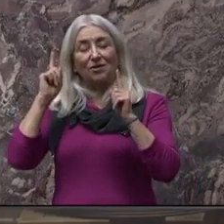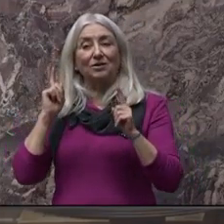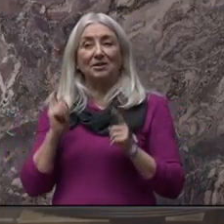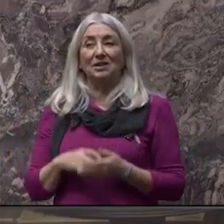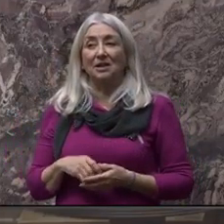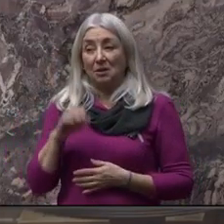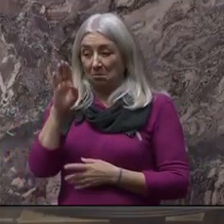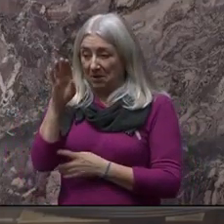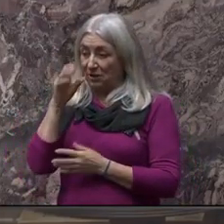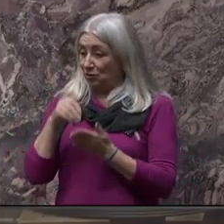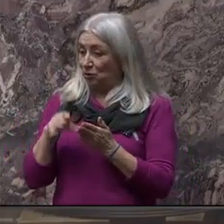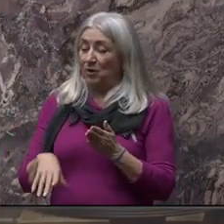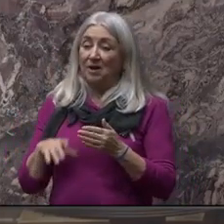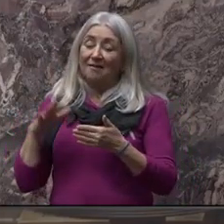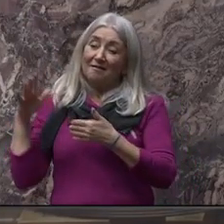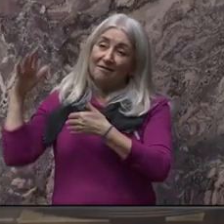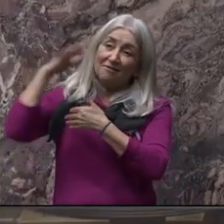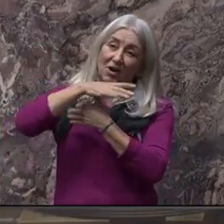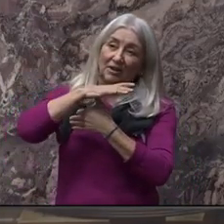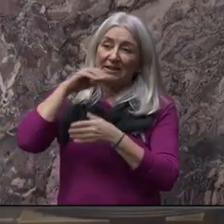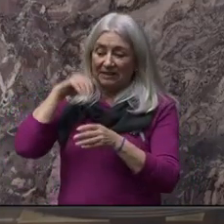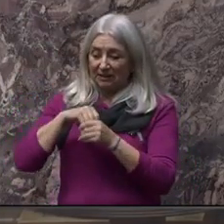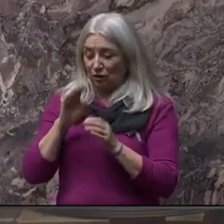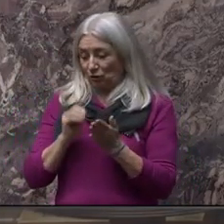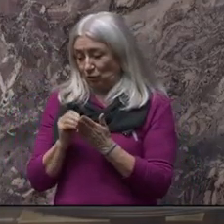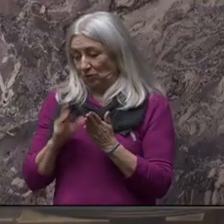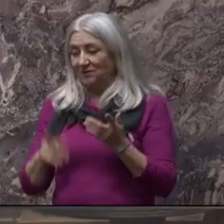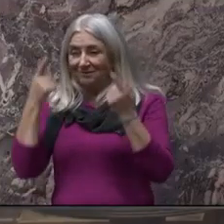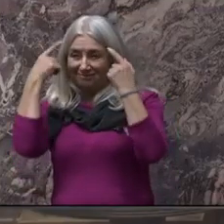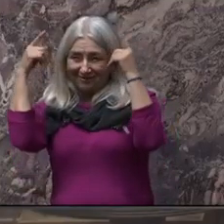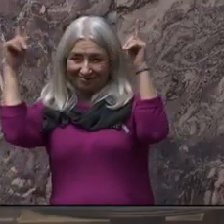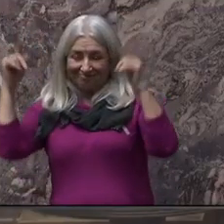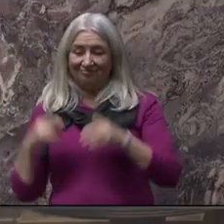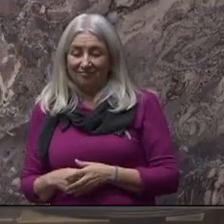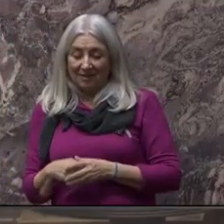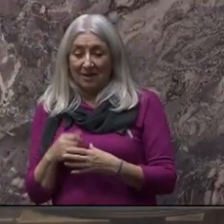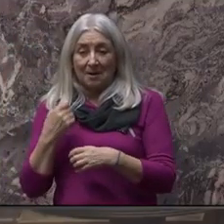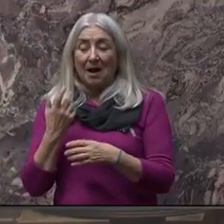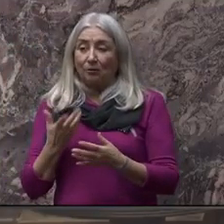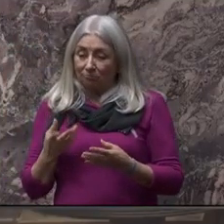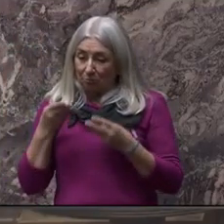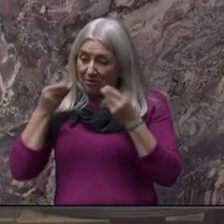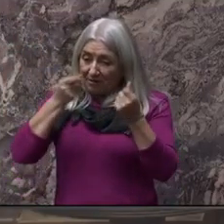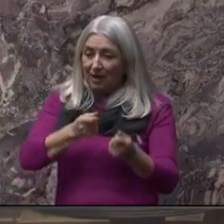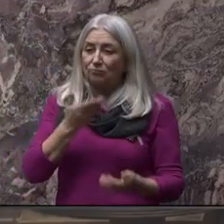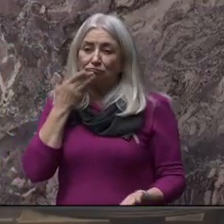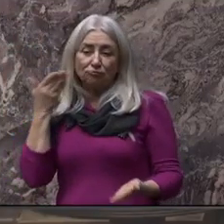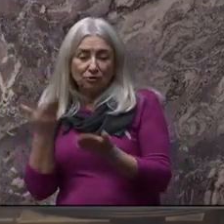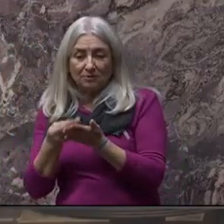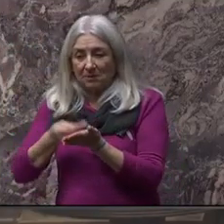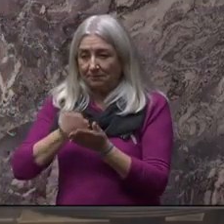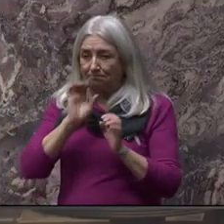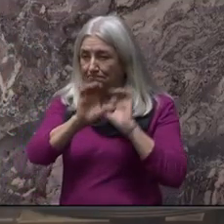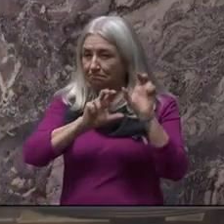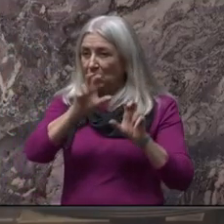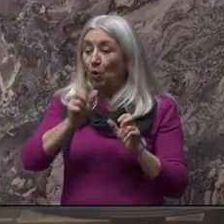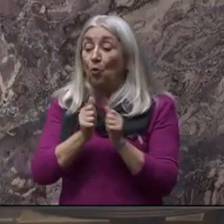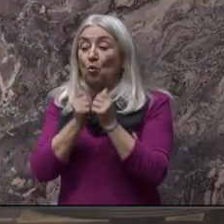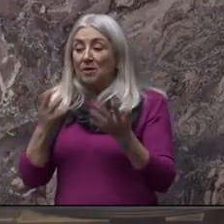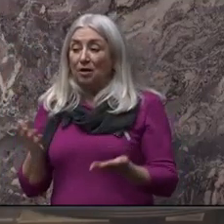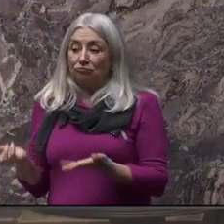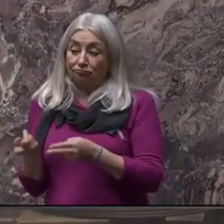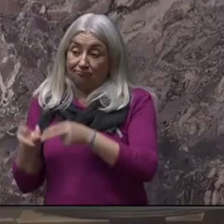first in the country in student outcomes. Making record investments while not raising taxes,